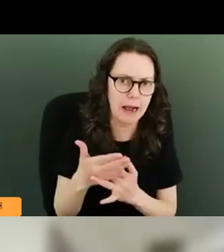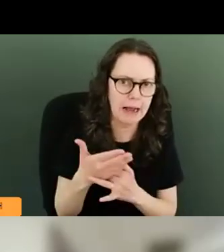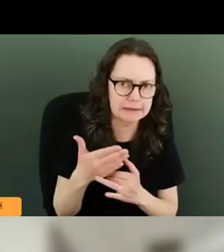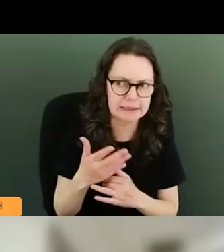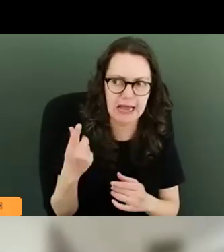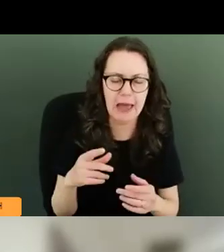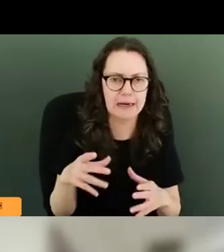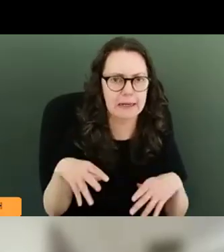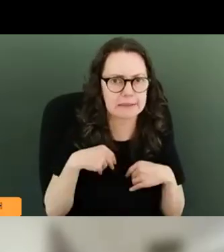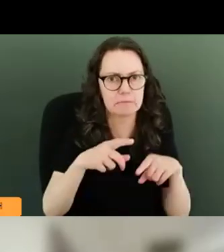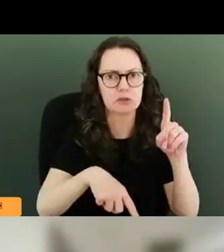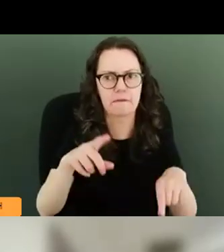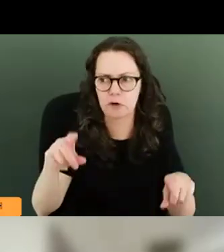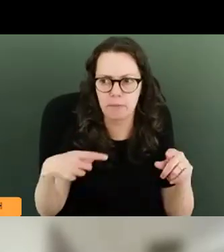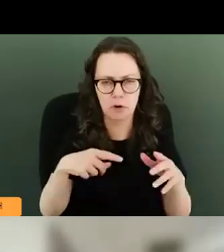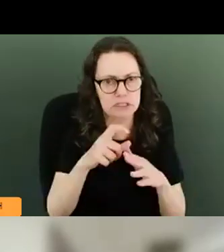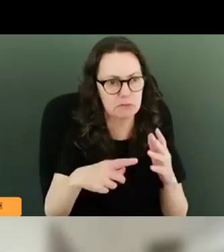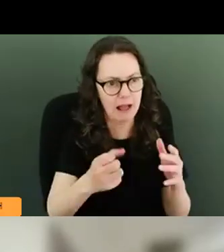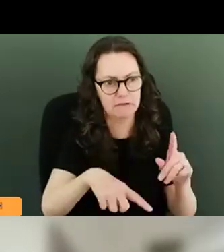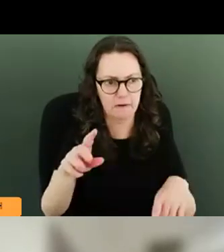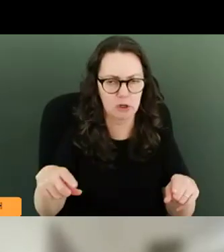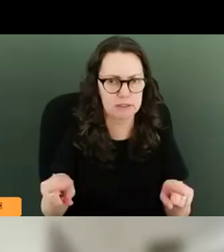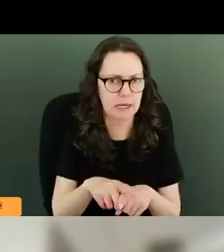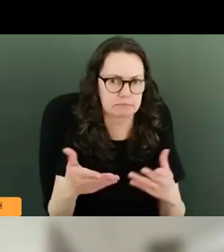diversity that exists within the disability community.